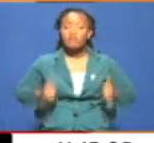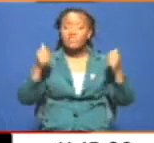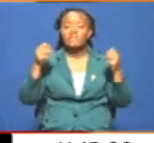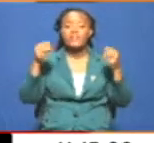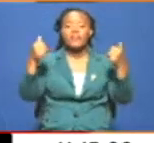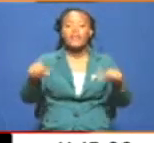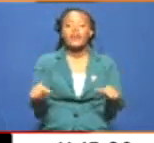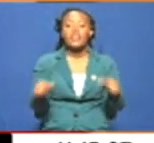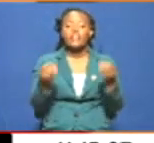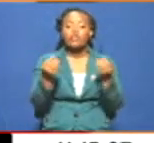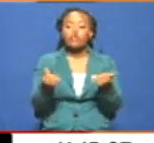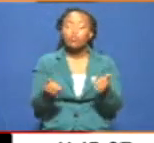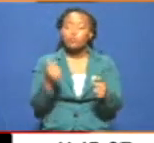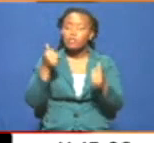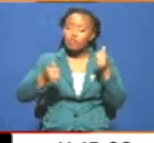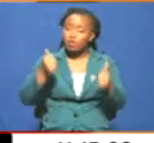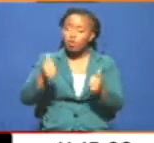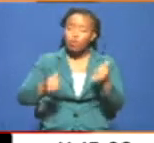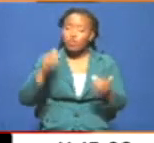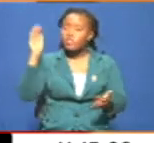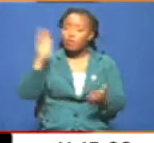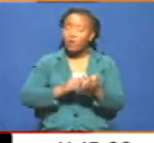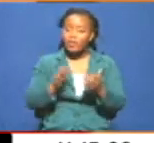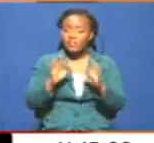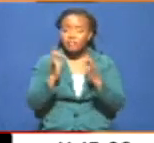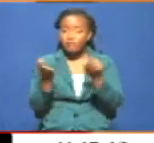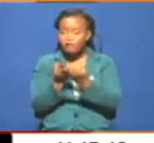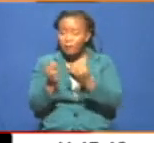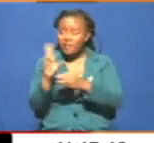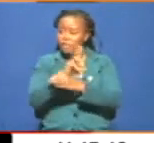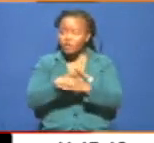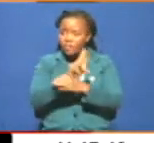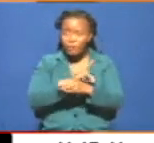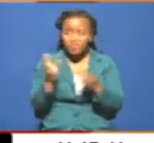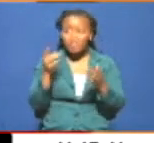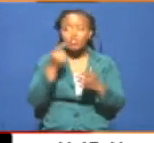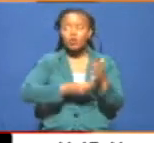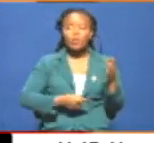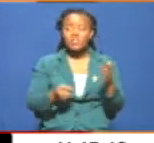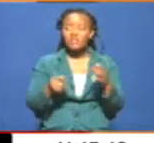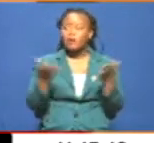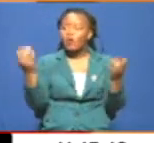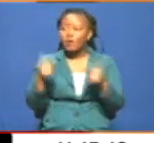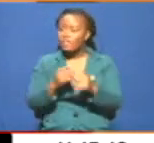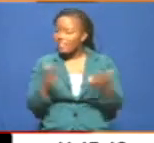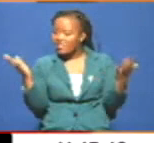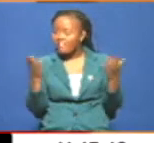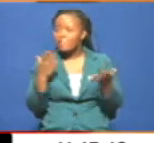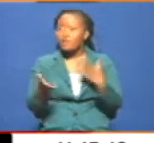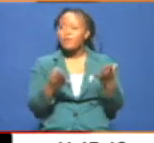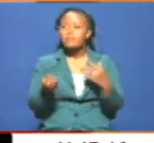way lowers the domestic costs of whatever, it could be food, it could